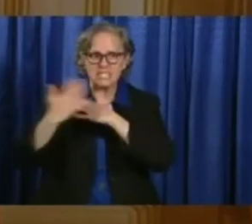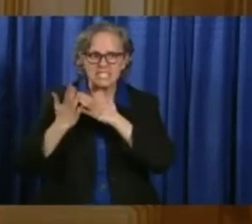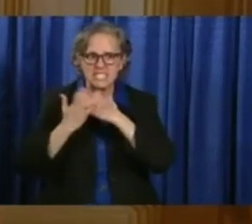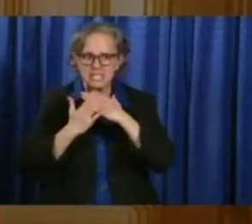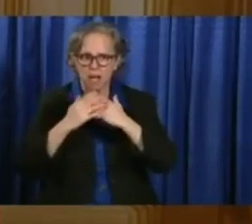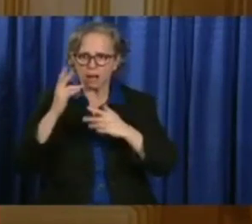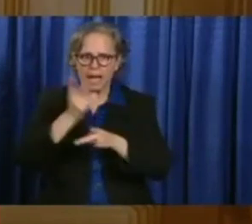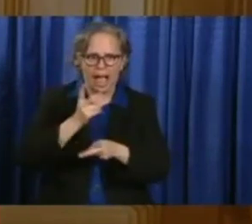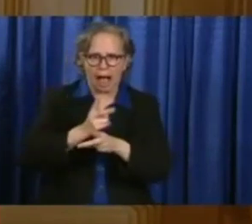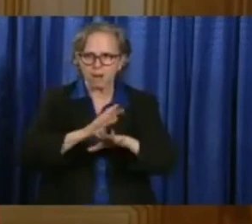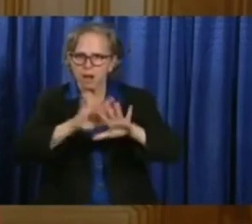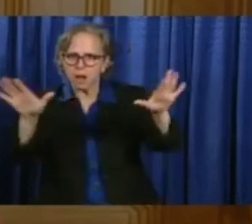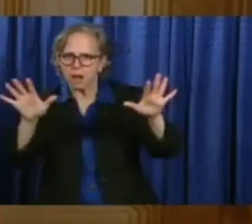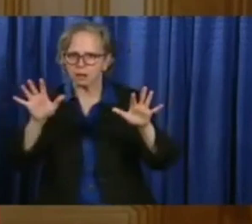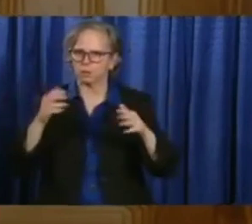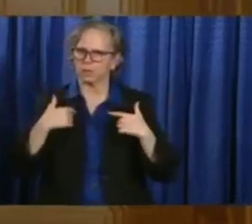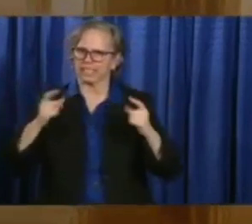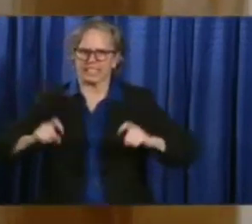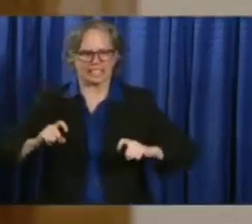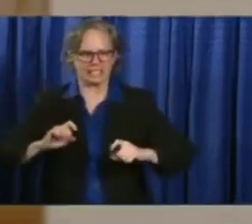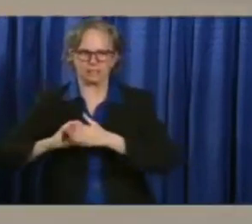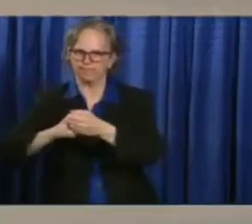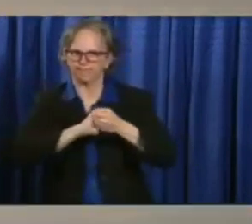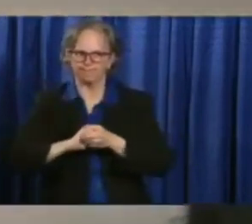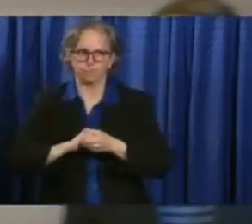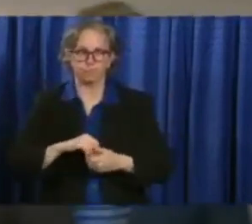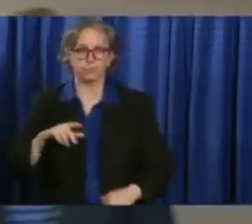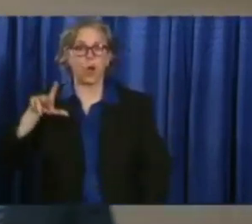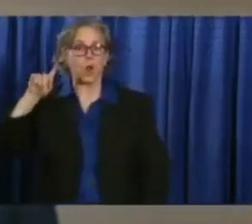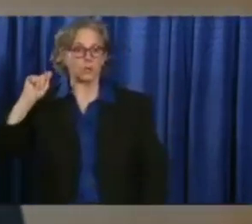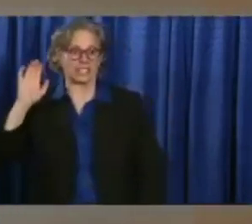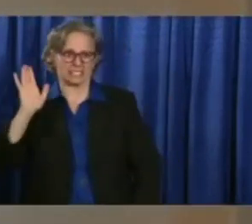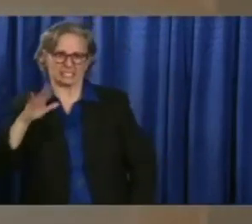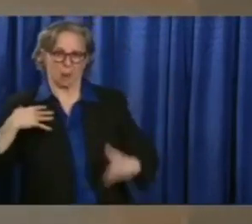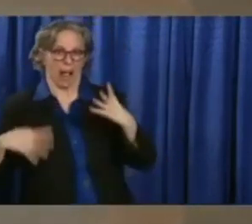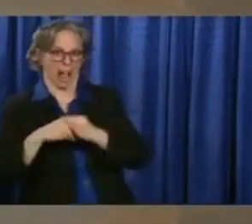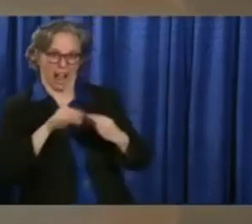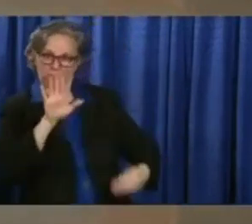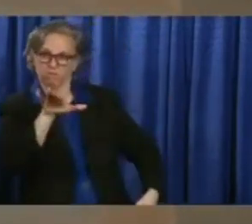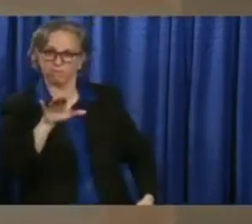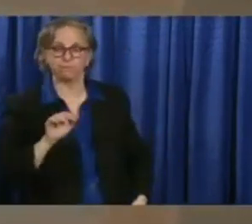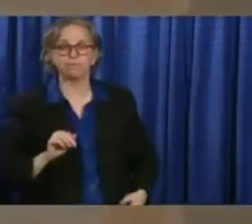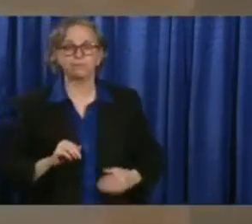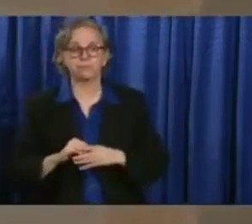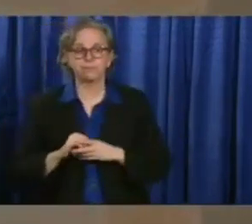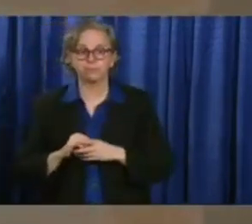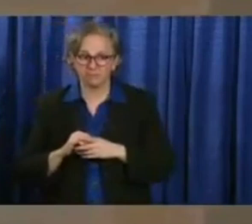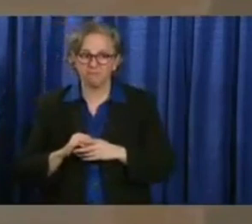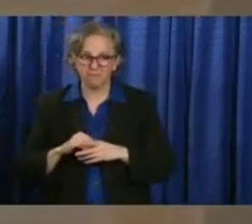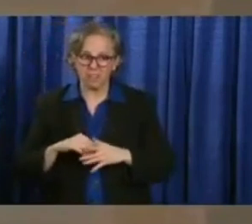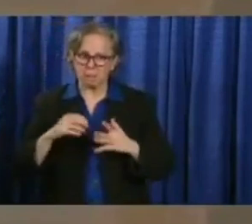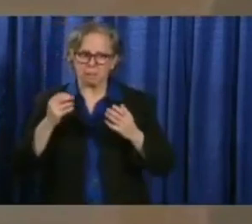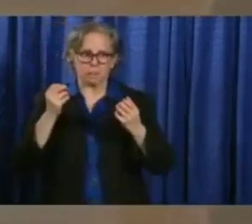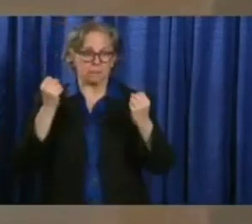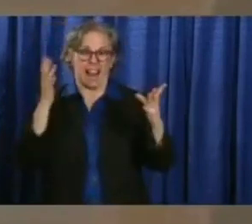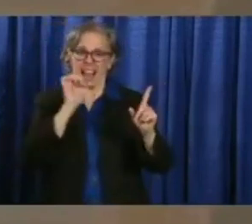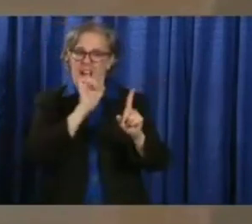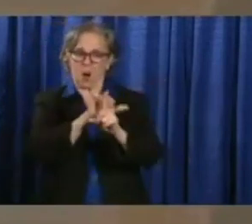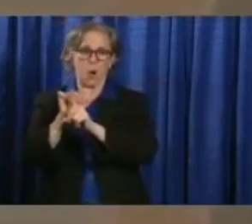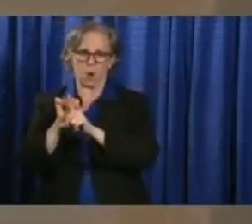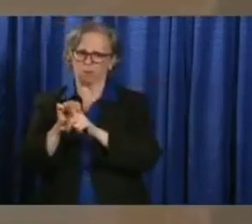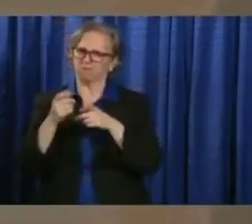look out for this scam. Yeah, if I could add to that, there are lots of scams that are going on,